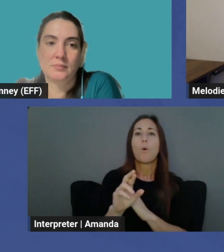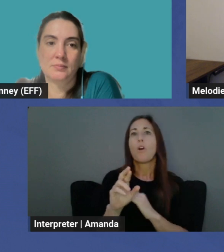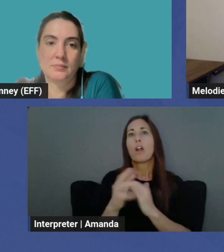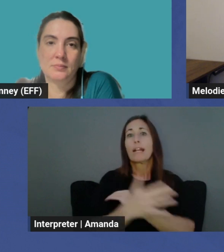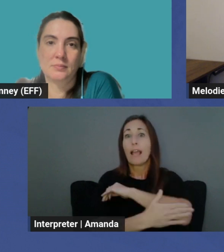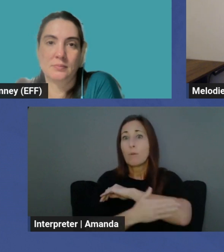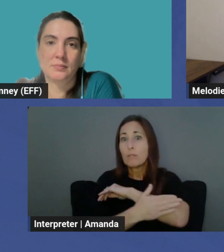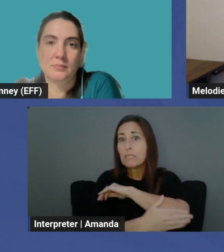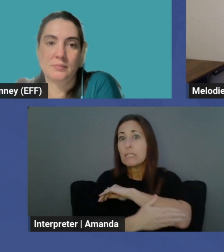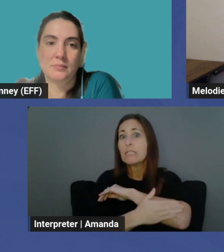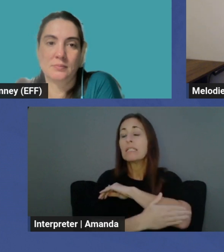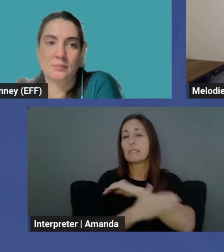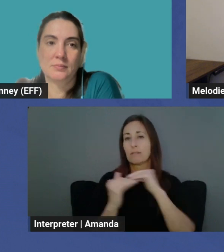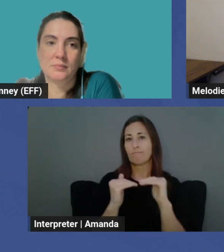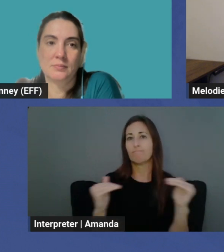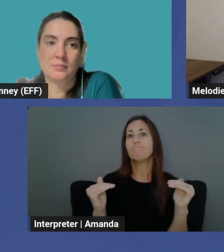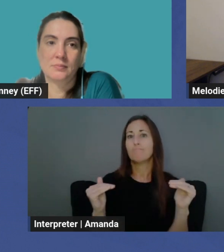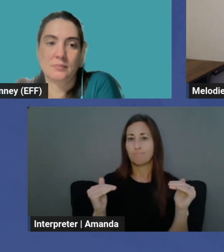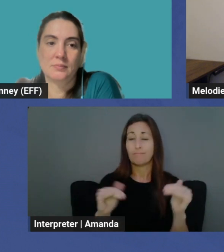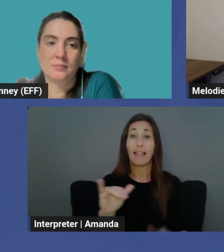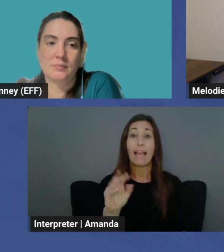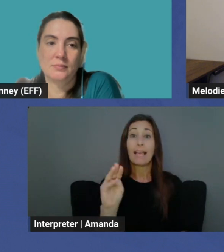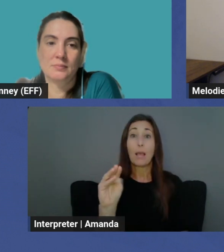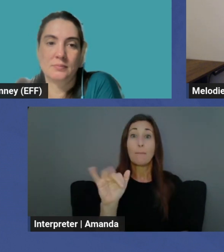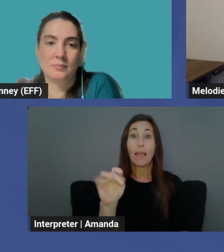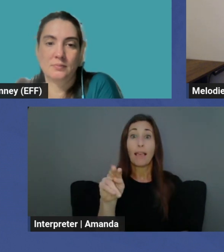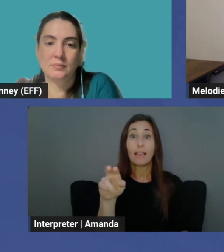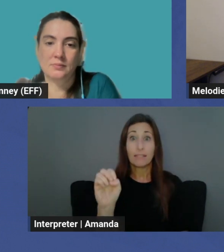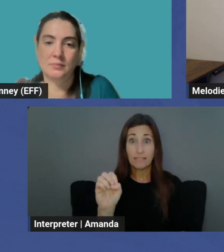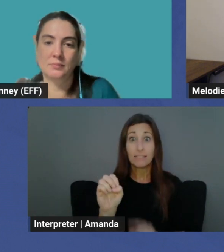levels. Like in Maine, we're seeing